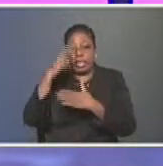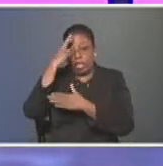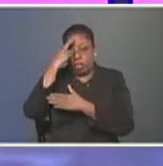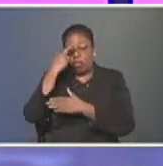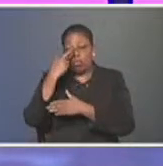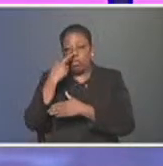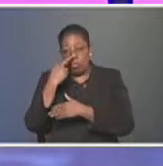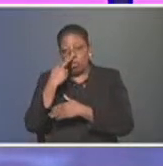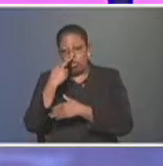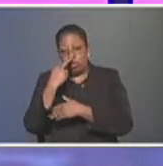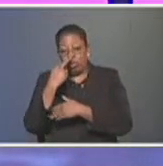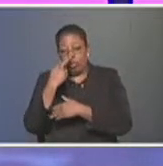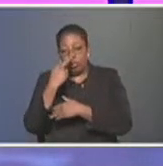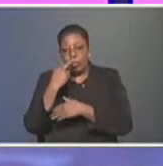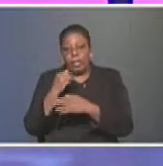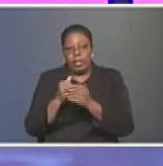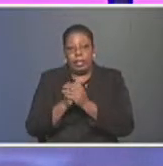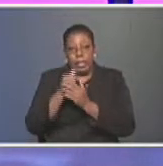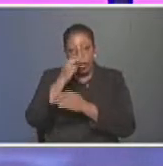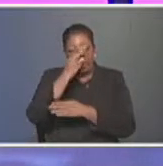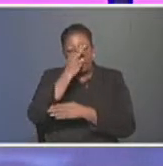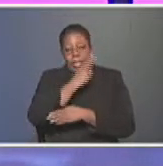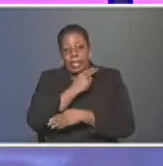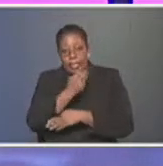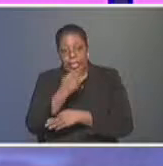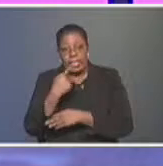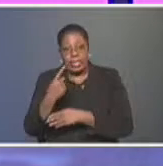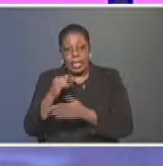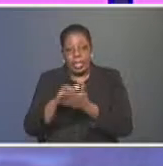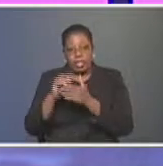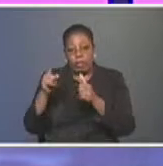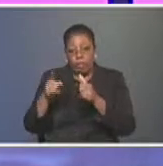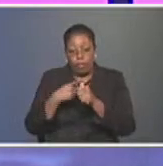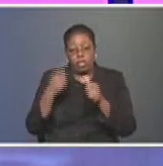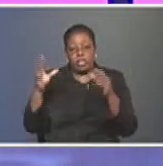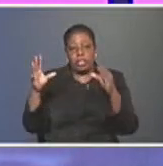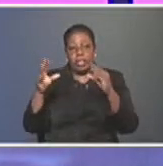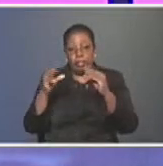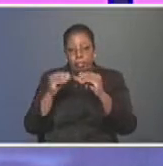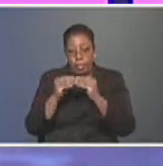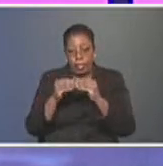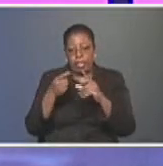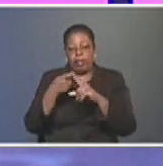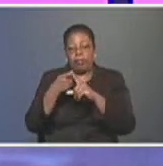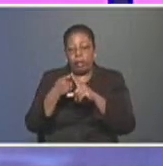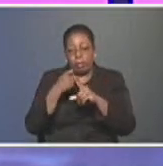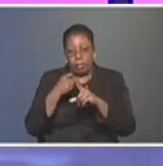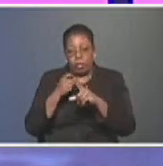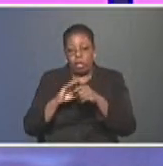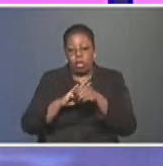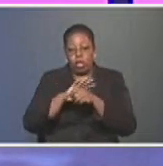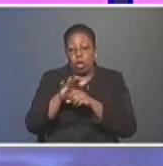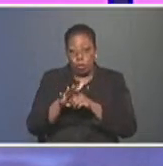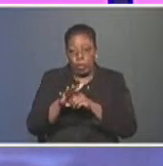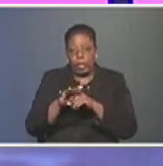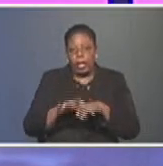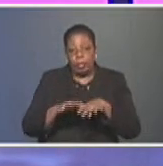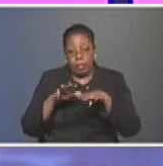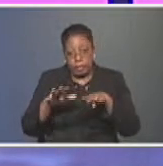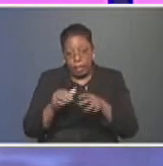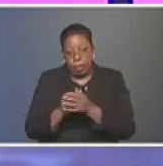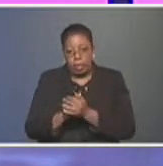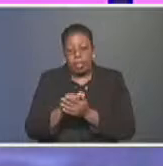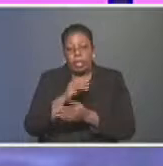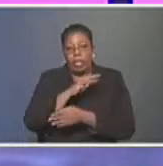10th Italian, Latin American and Caribbean Conference. It's the first such meeting since the COVID pandemic, and as Minister Mitchell notes, one